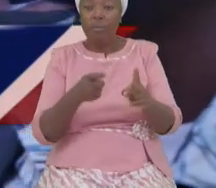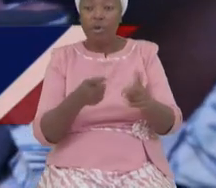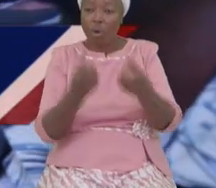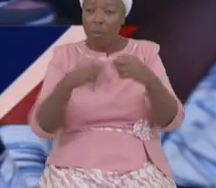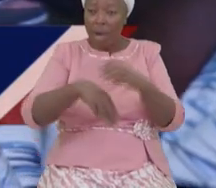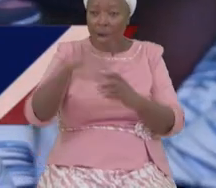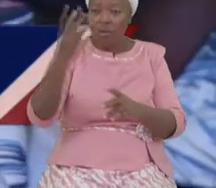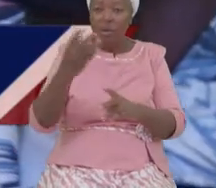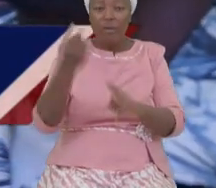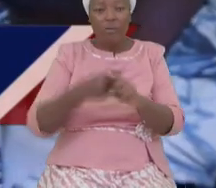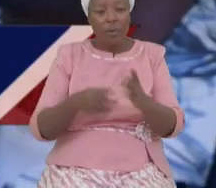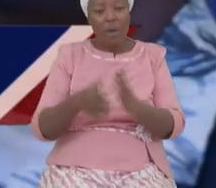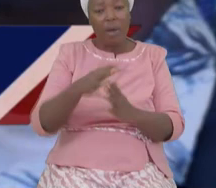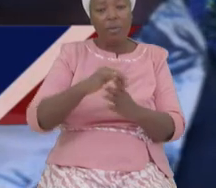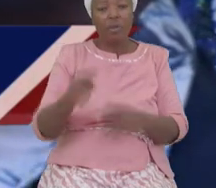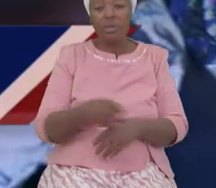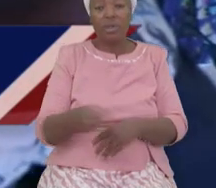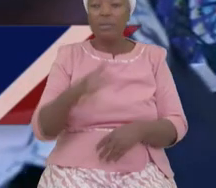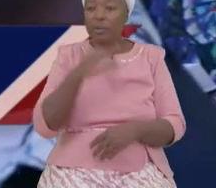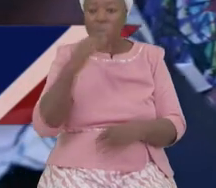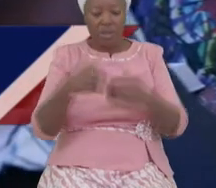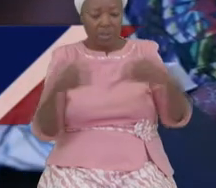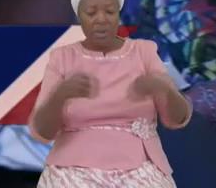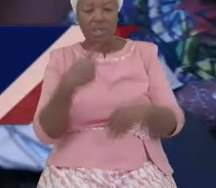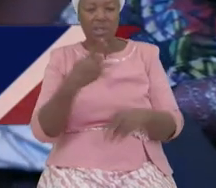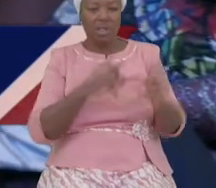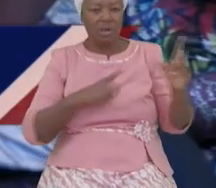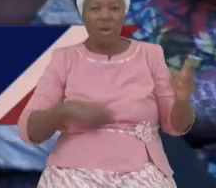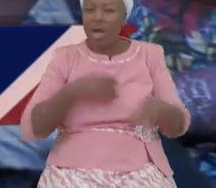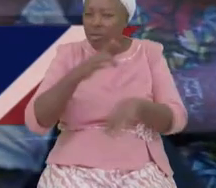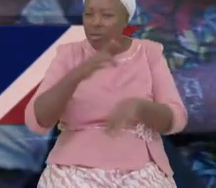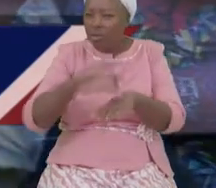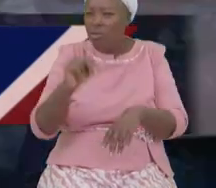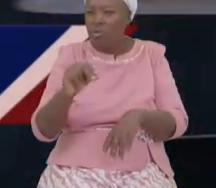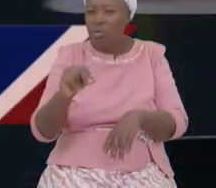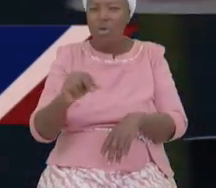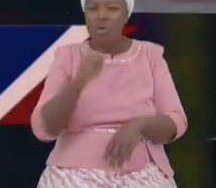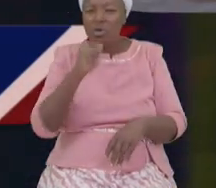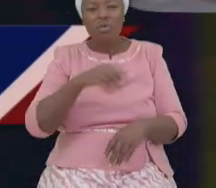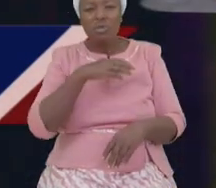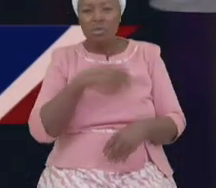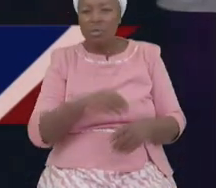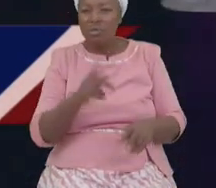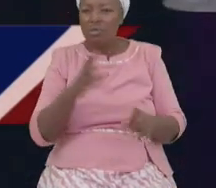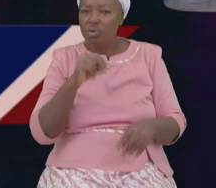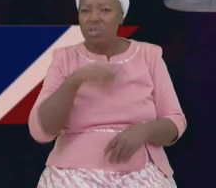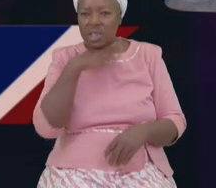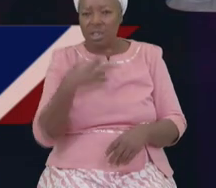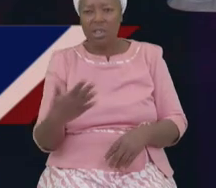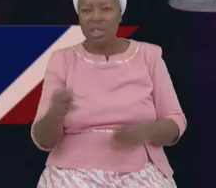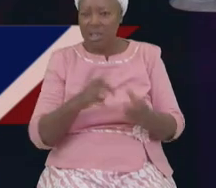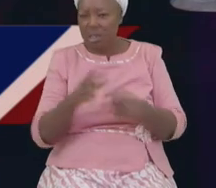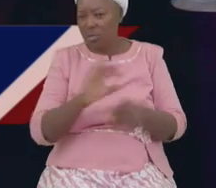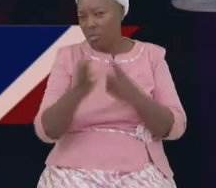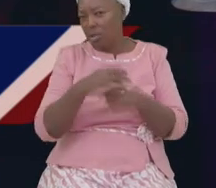them and be ye separate, says the Lord, and touch no unclean thing. There is a condition that he has